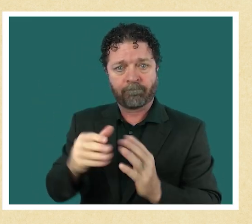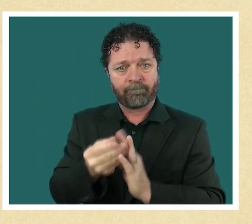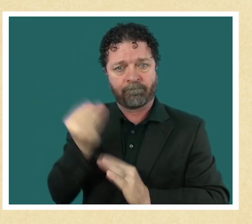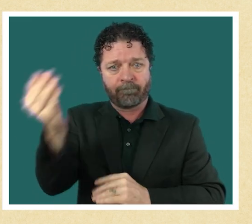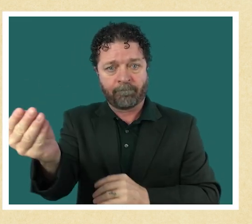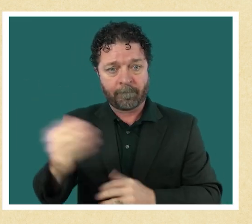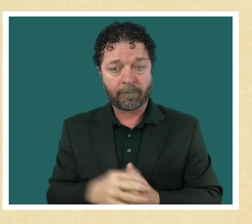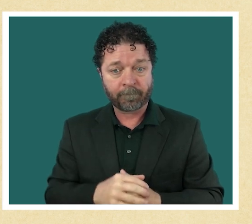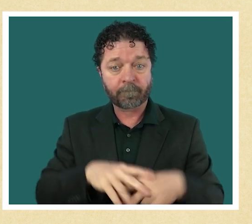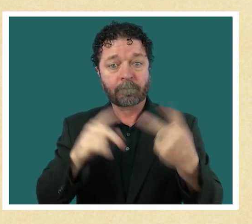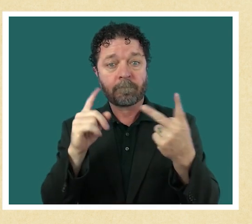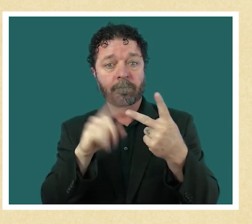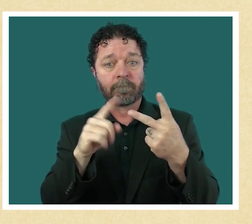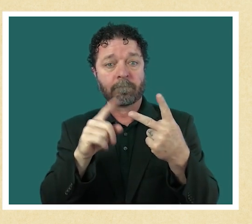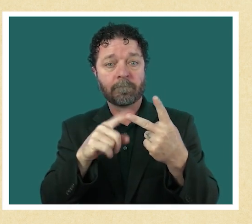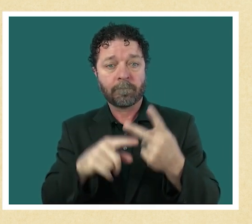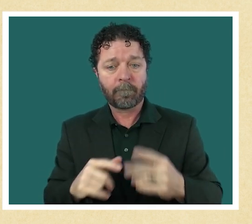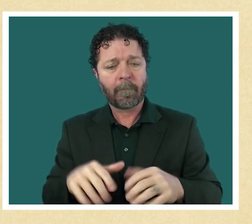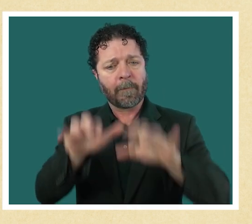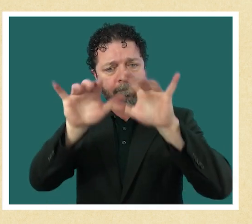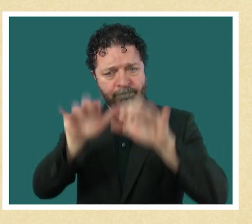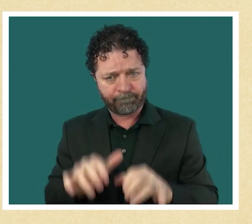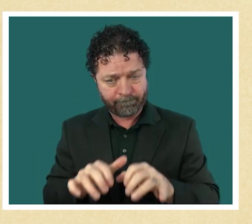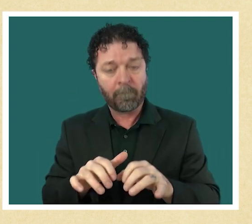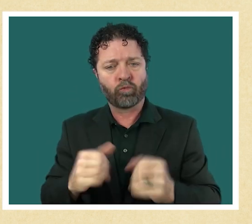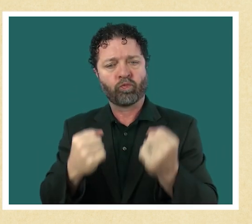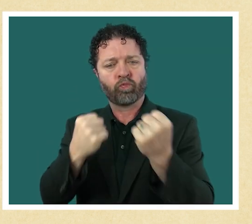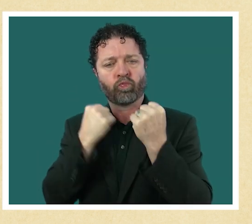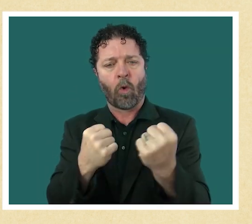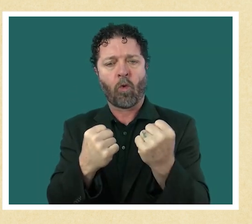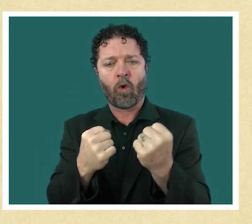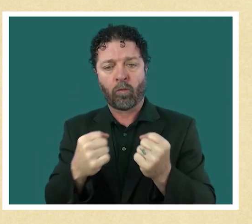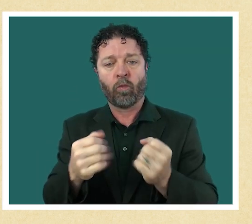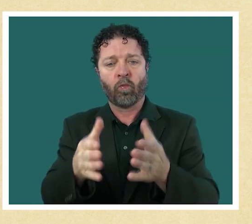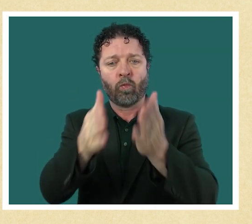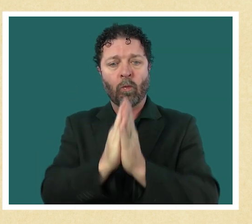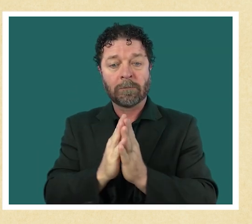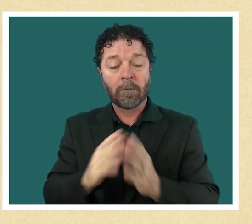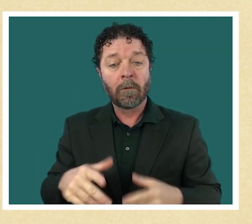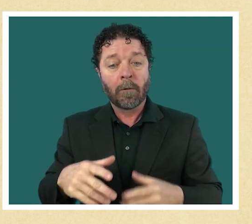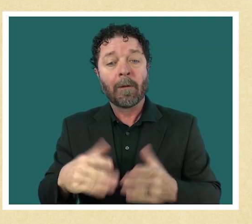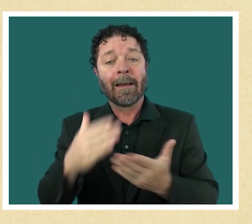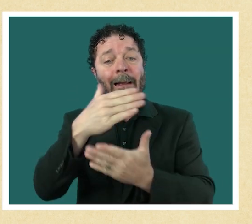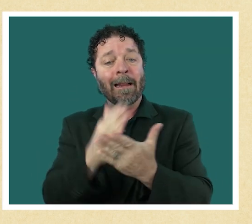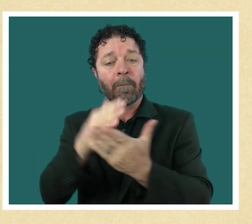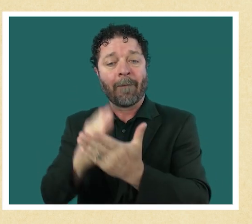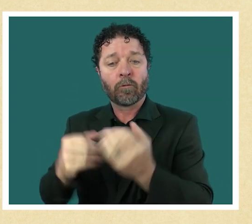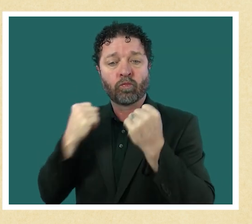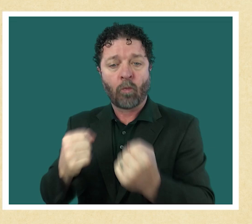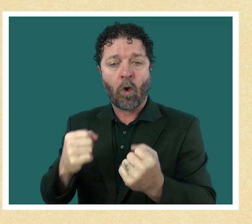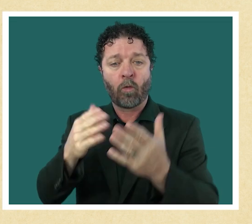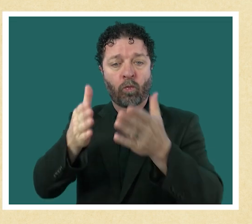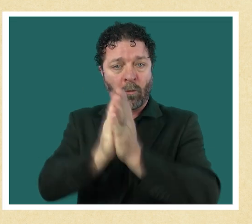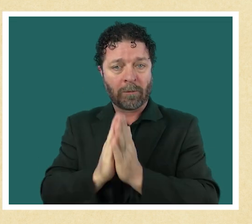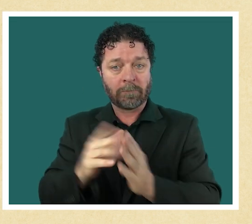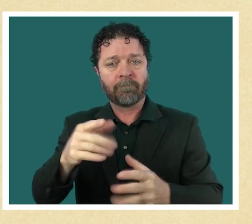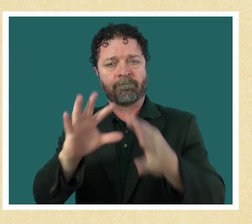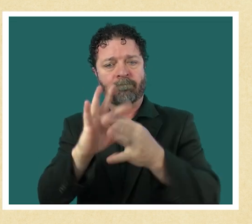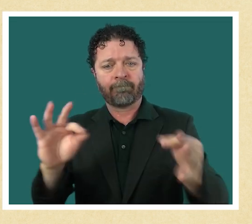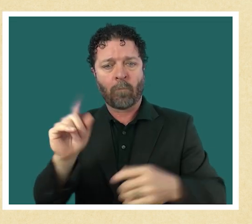strong request. Elements of a strong request include stating where you live and who is responsible for the